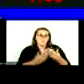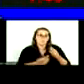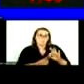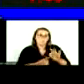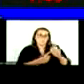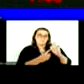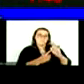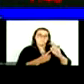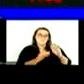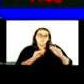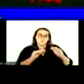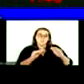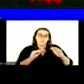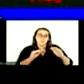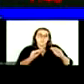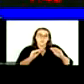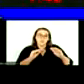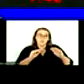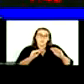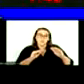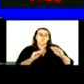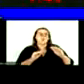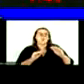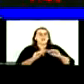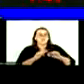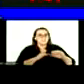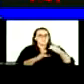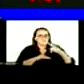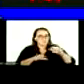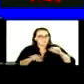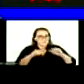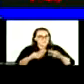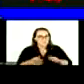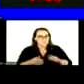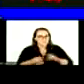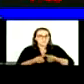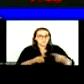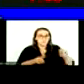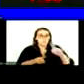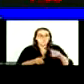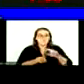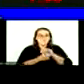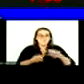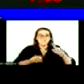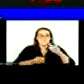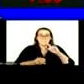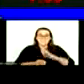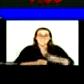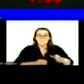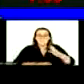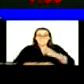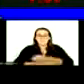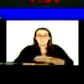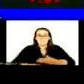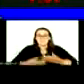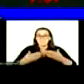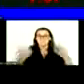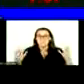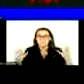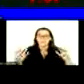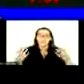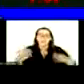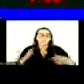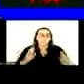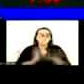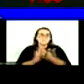it has found in every one that safety is benefited by not permitting right turn on red. So